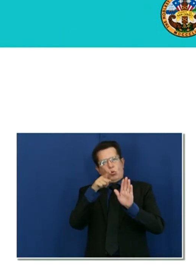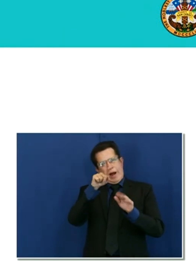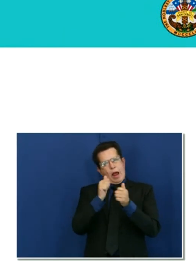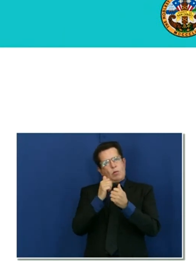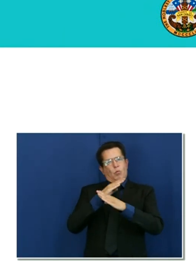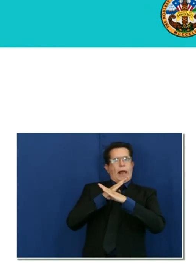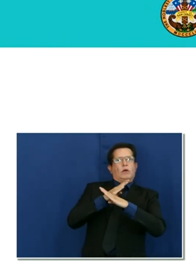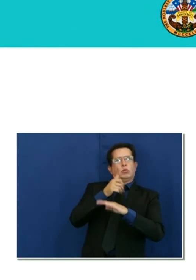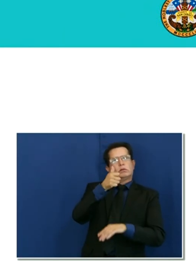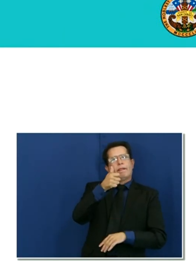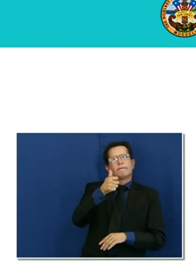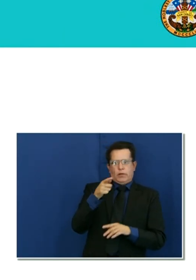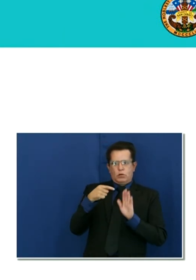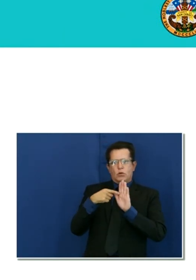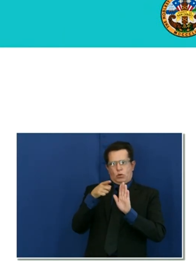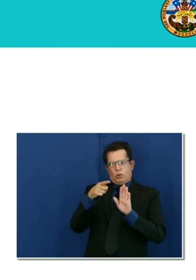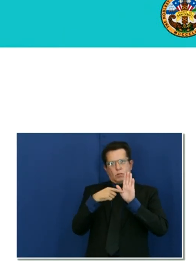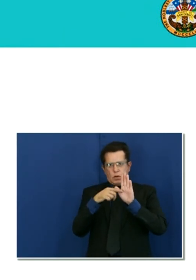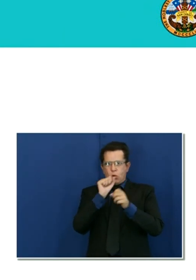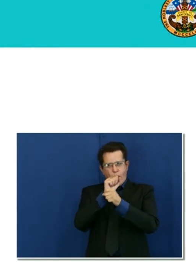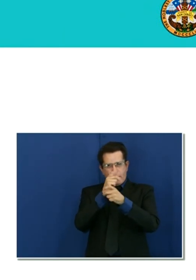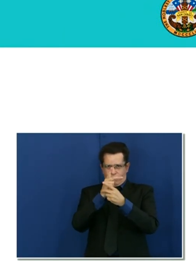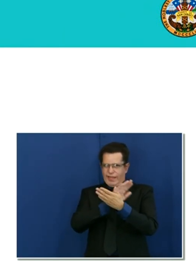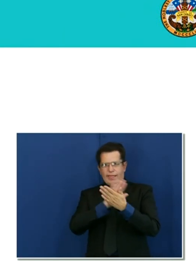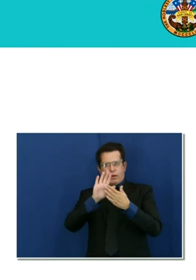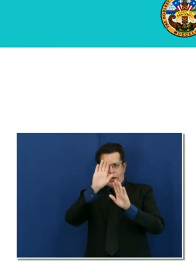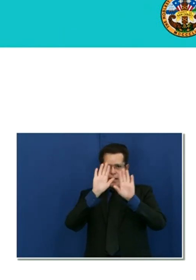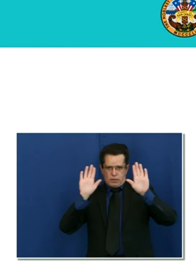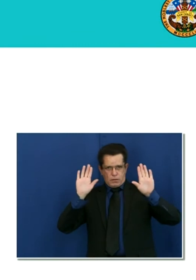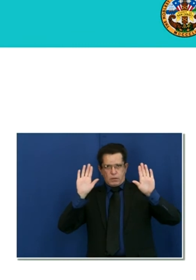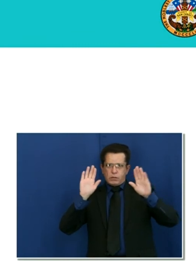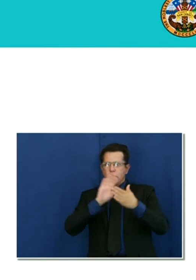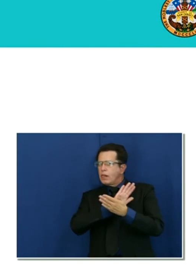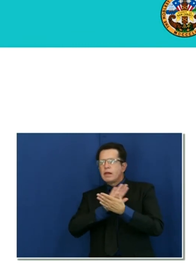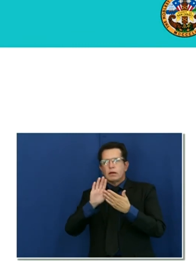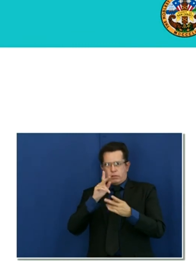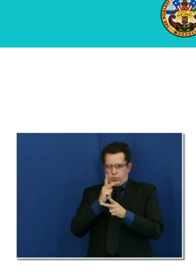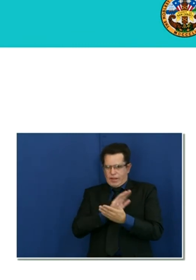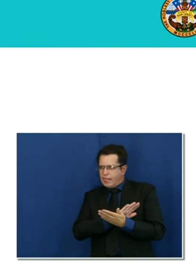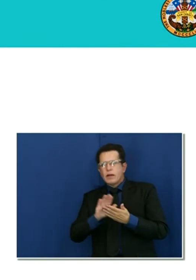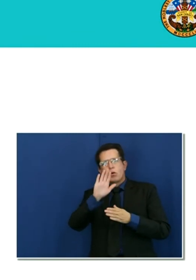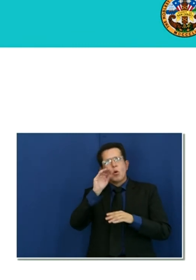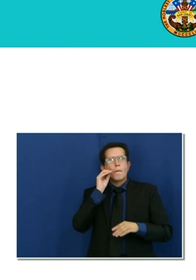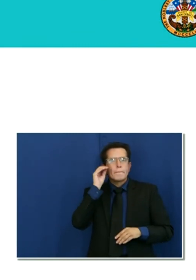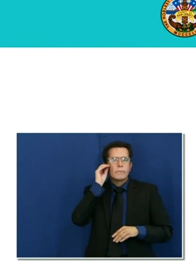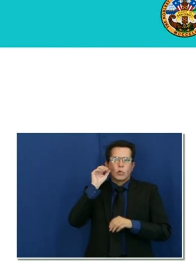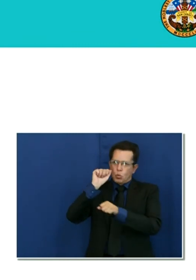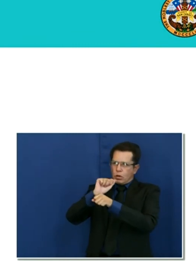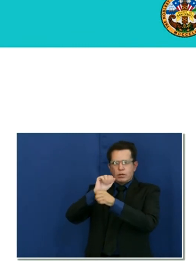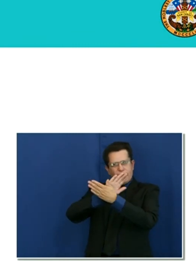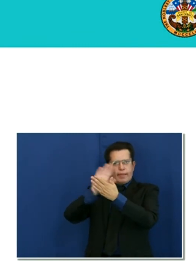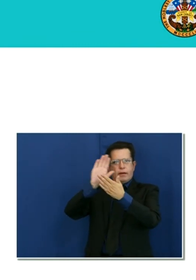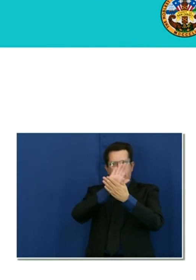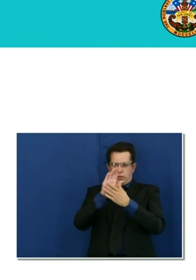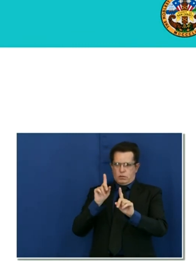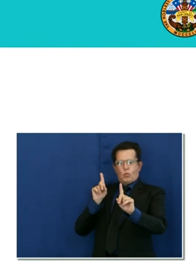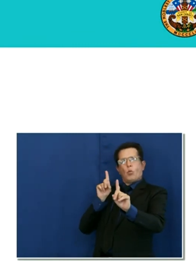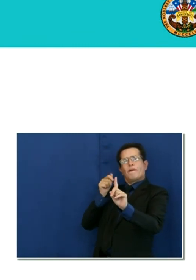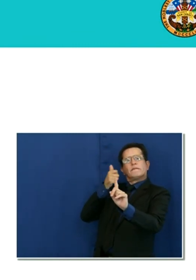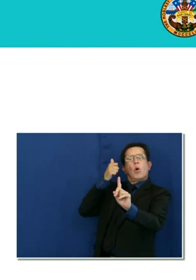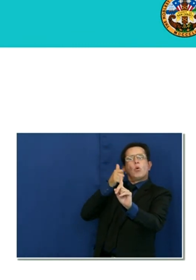slide. Again, we encourage you to wash your hands and implement sanitation strategies. Stay 6 feet apart from